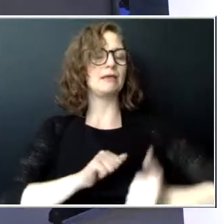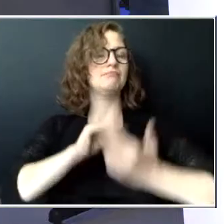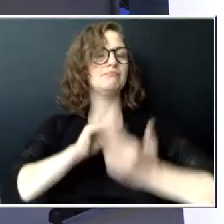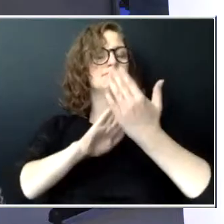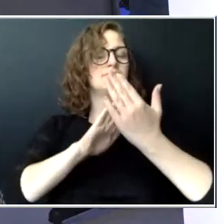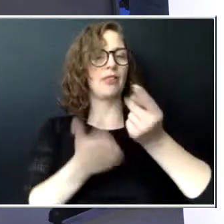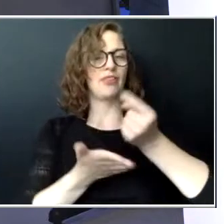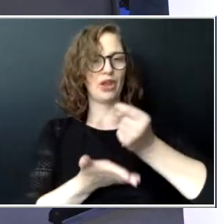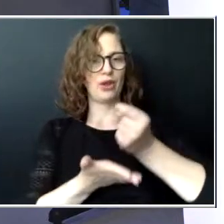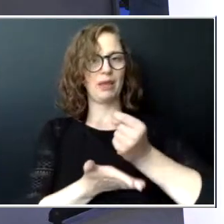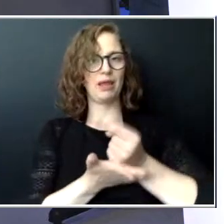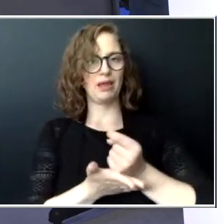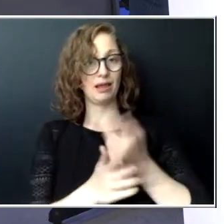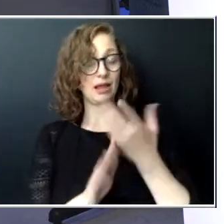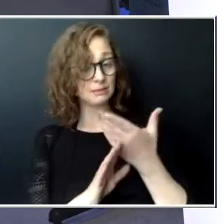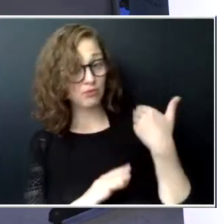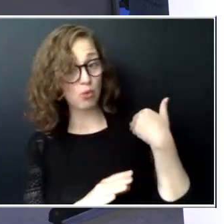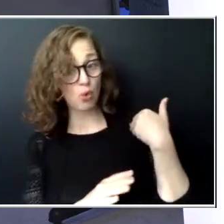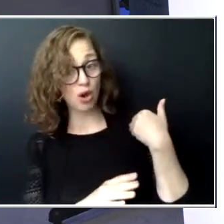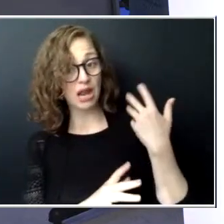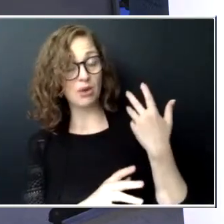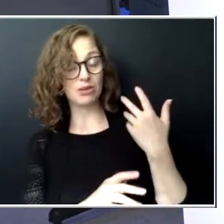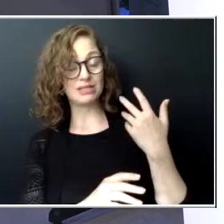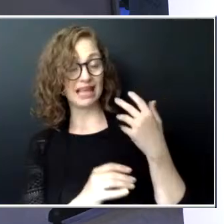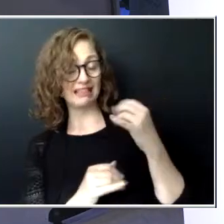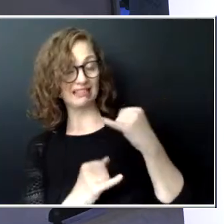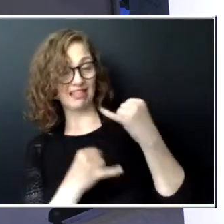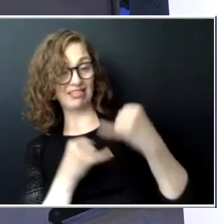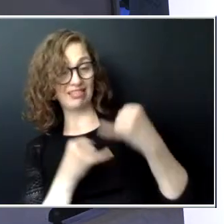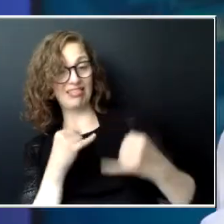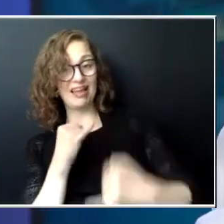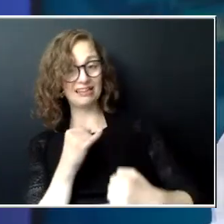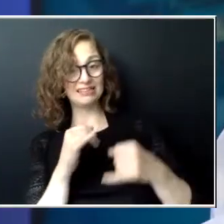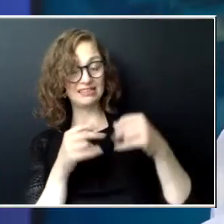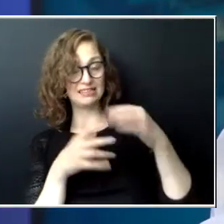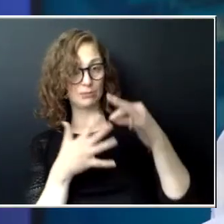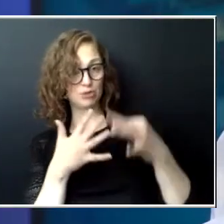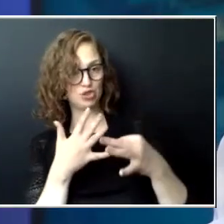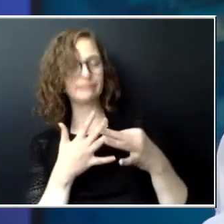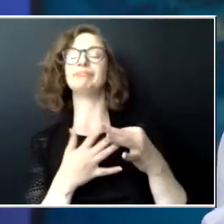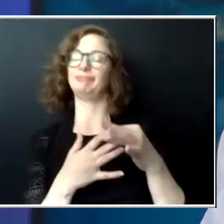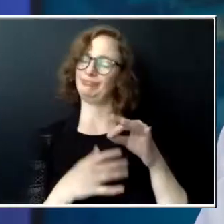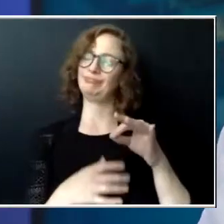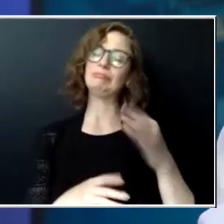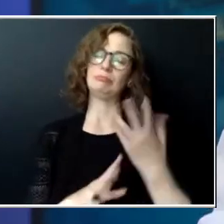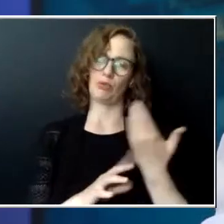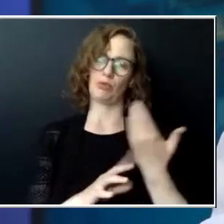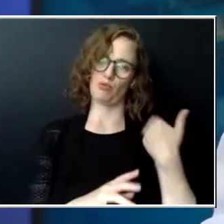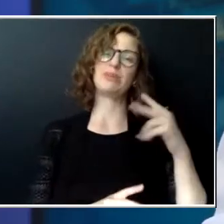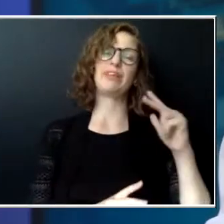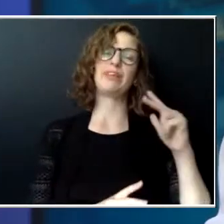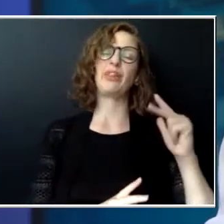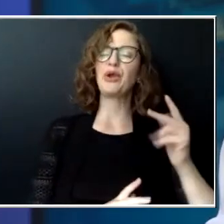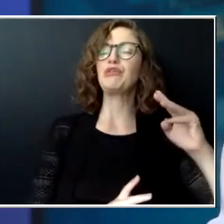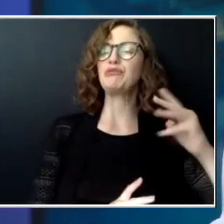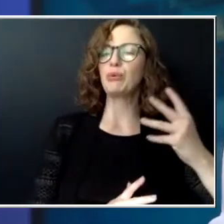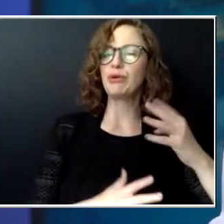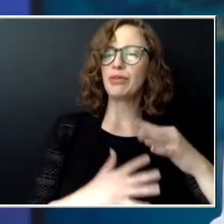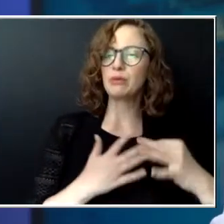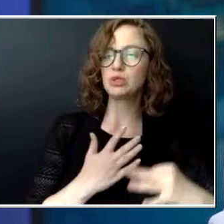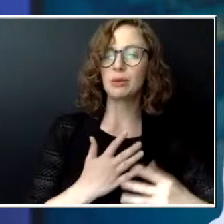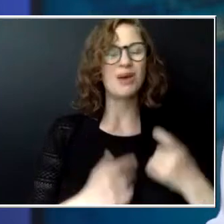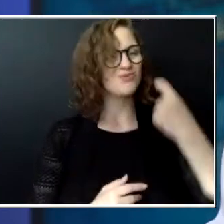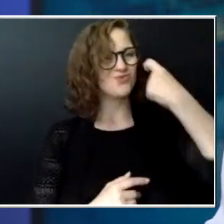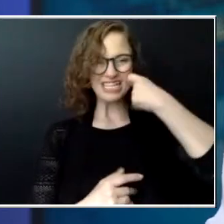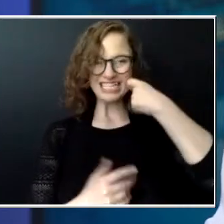last line of defense. It used to be third or fourth line, but now, that's when it was just approved as second line. So we were like, hey, Todd, this is